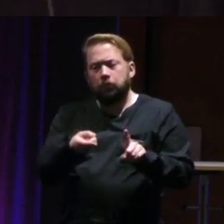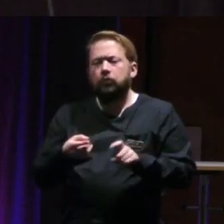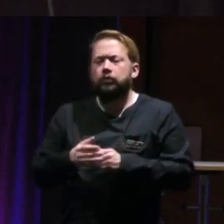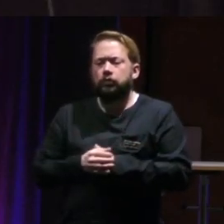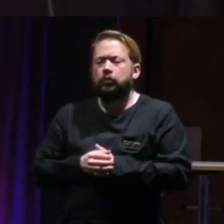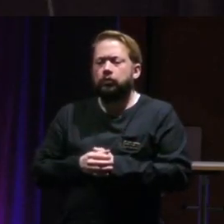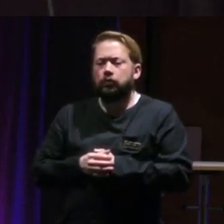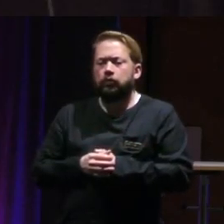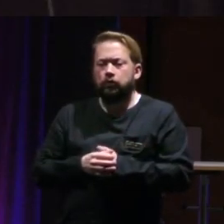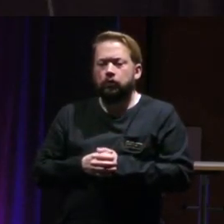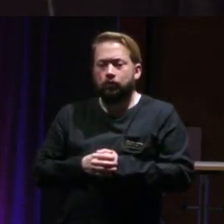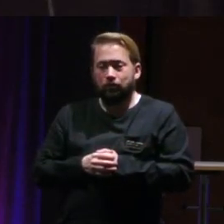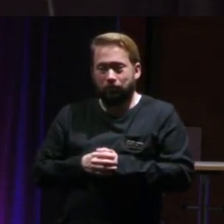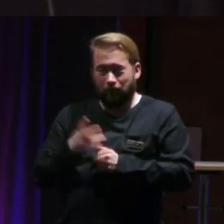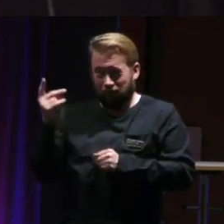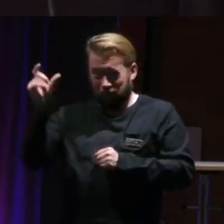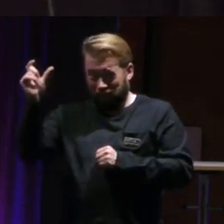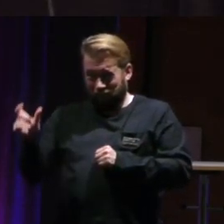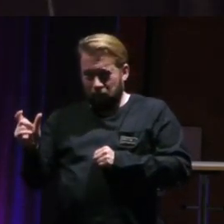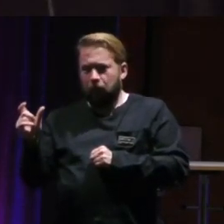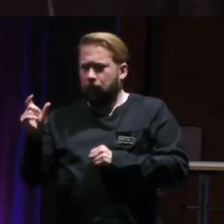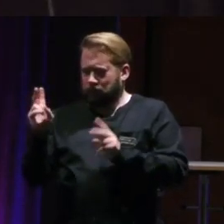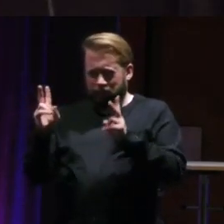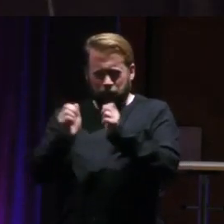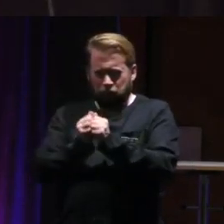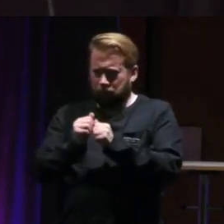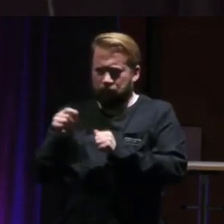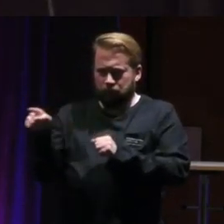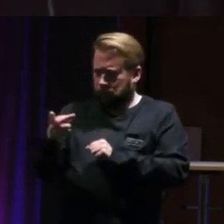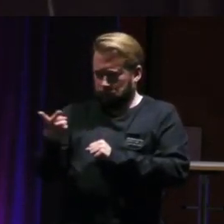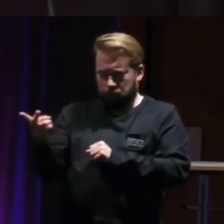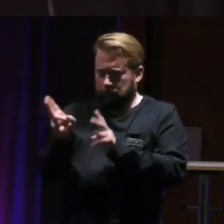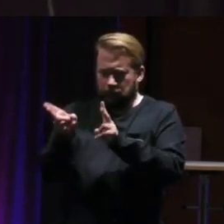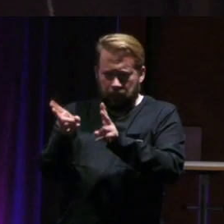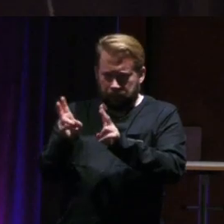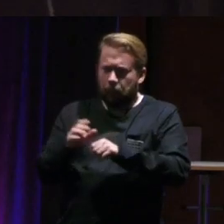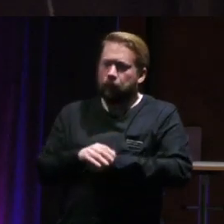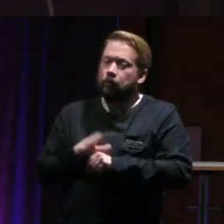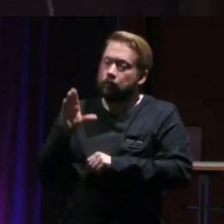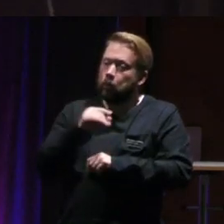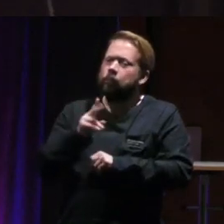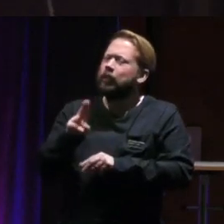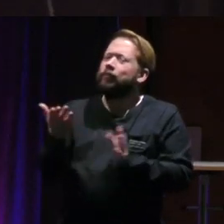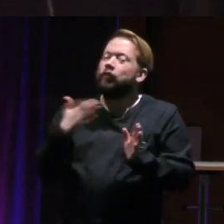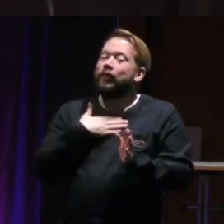Novaya Velichaya, they start the same period because they wanted to show that they kind of work,